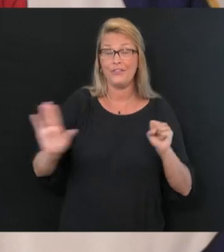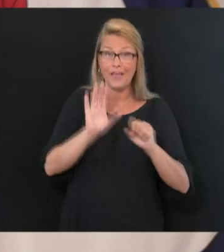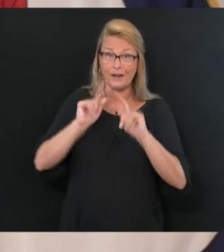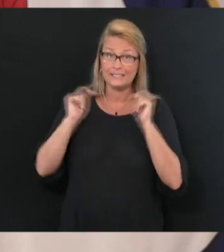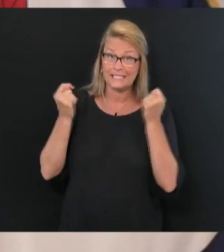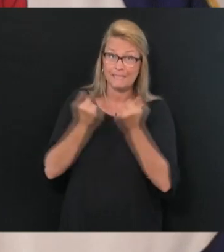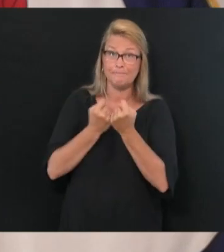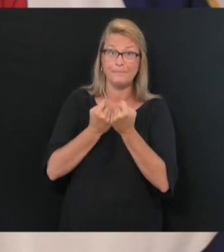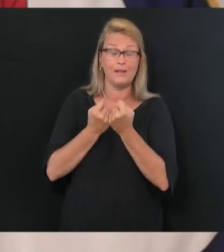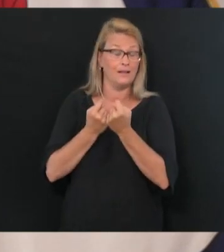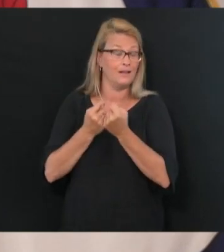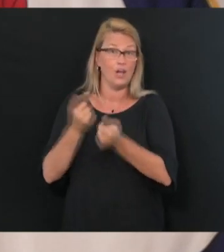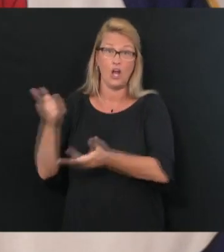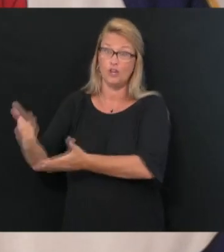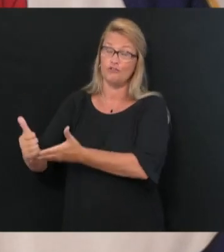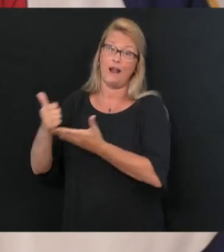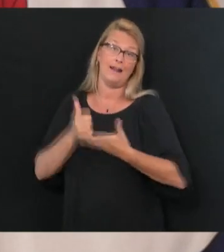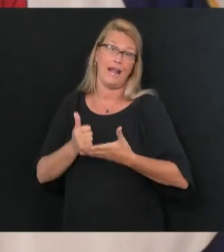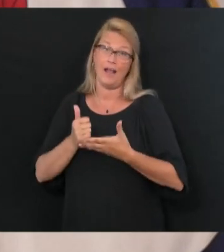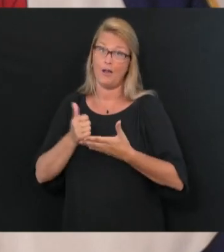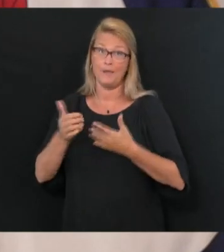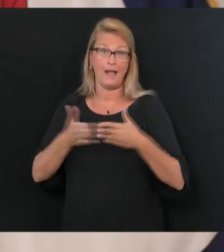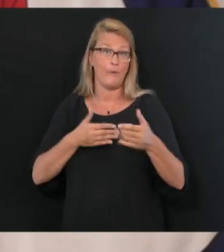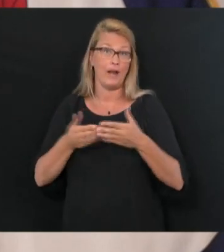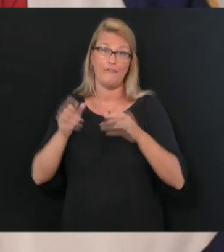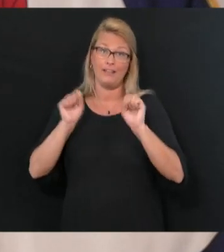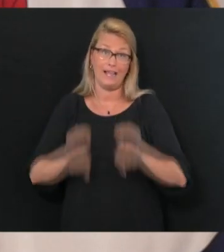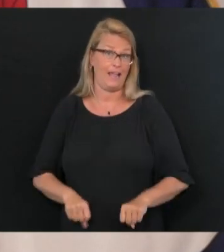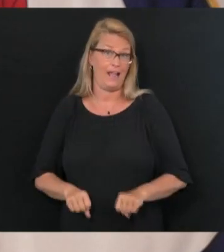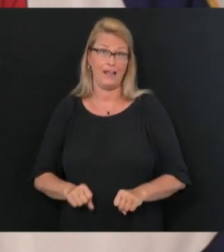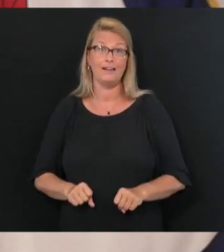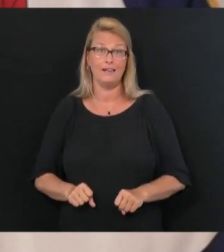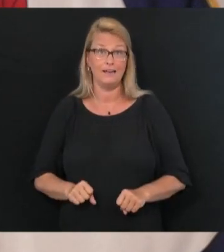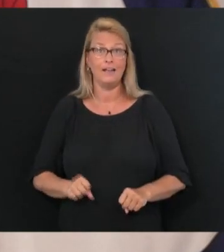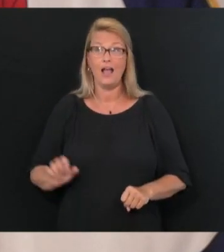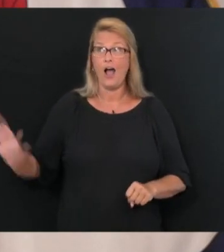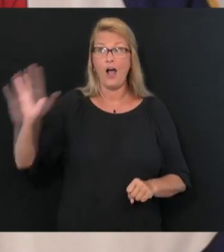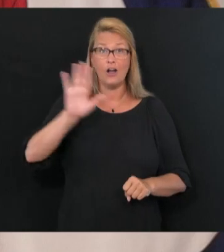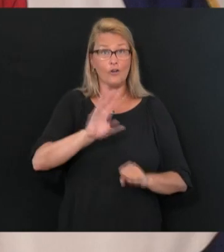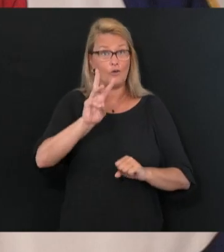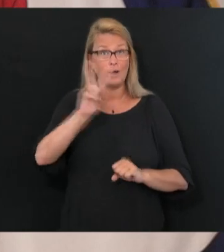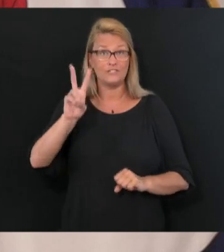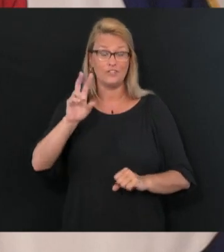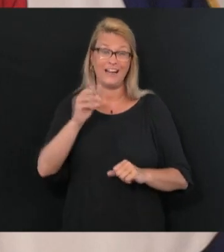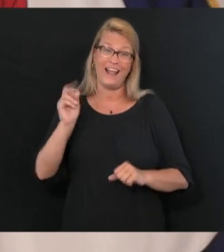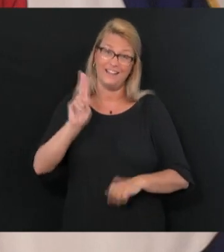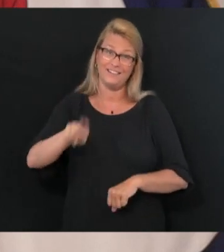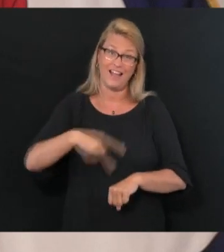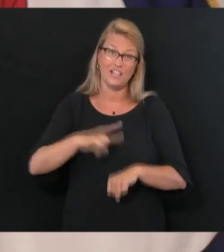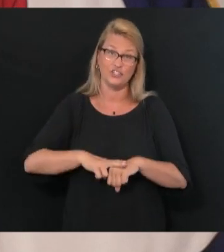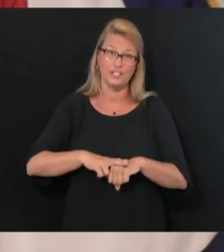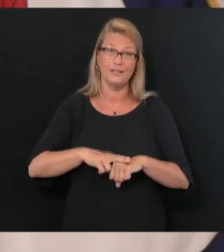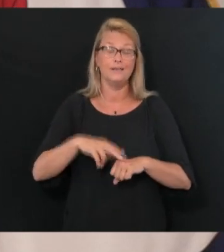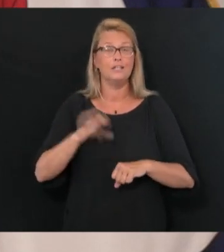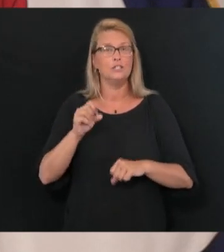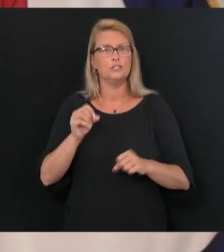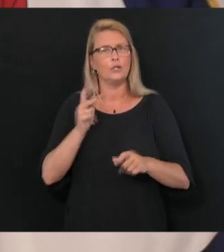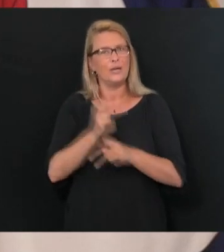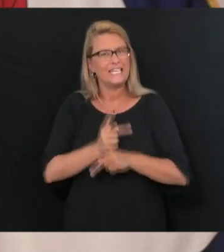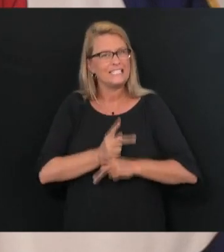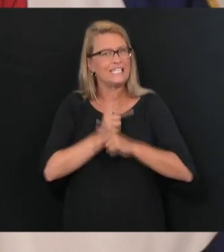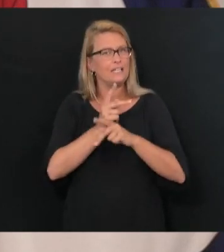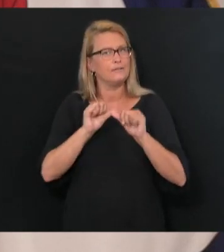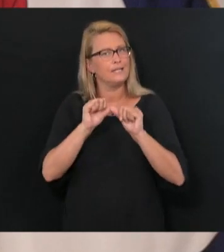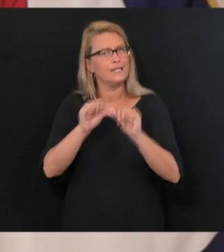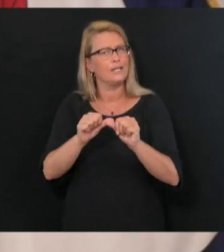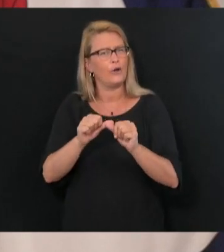in and trying to help in every way they possibly can in West Virginia and all across our nation. So keep them in your thoughts and